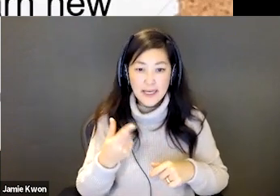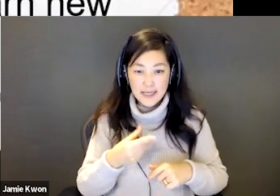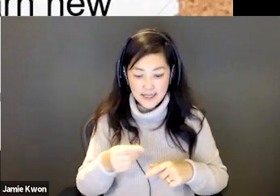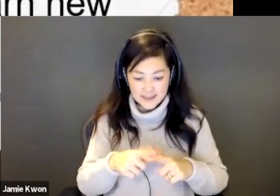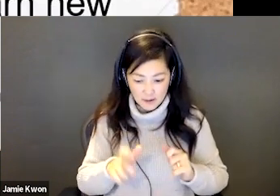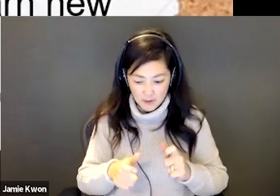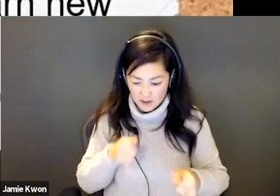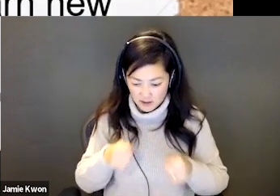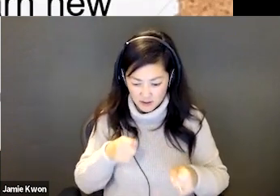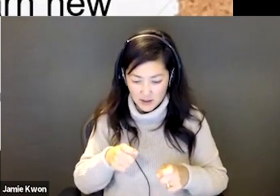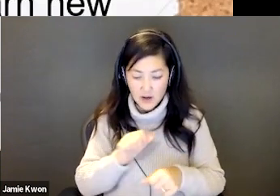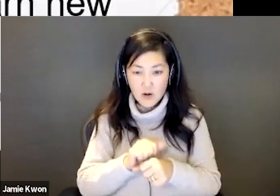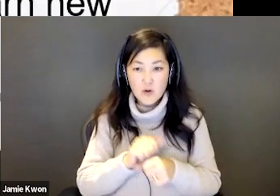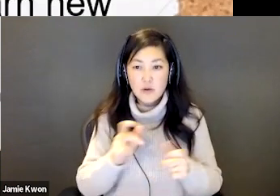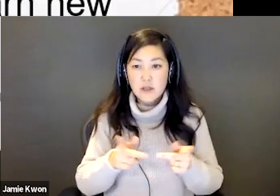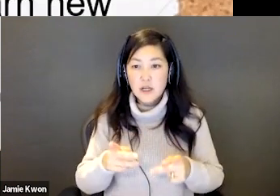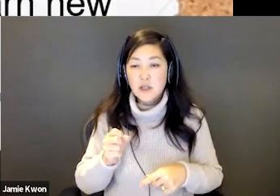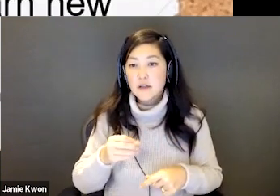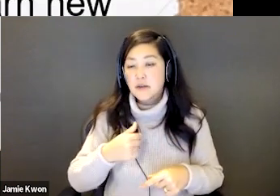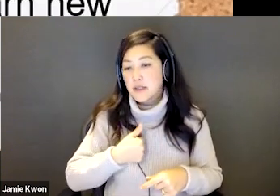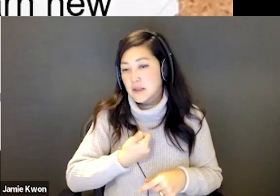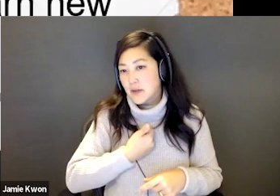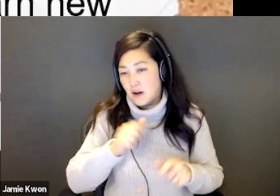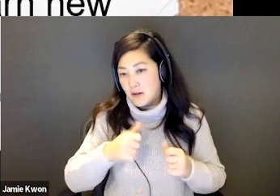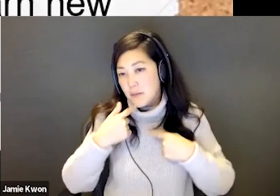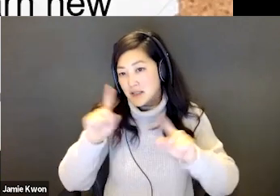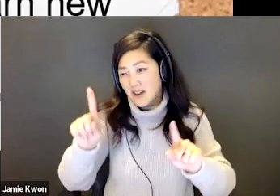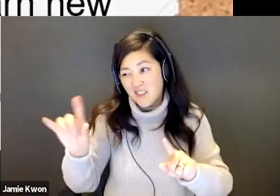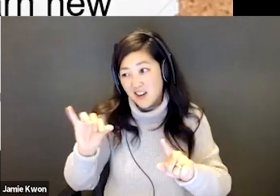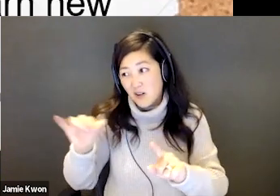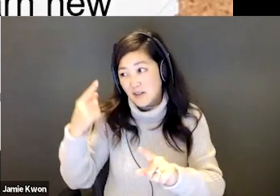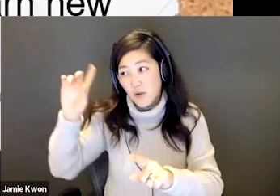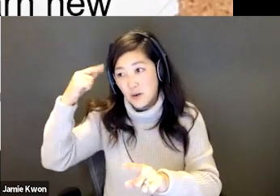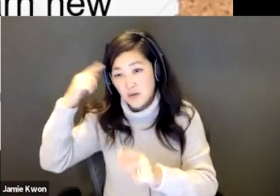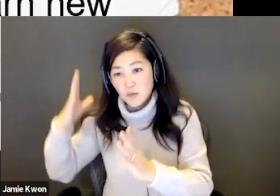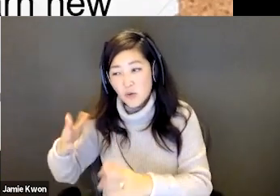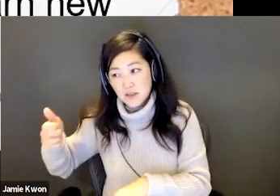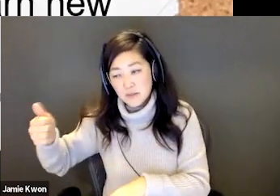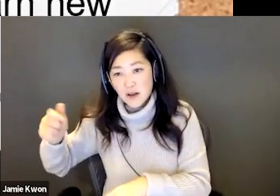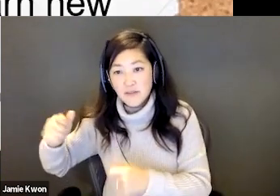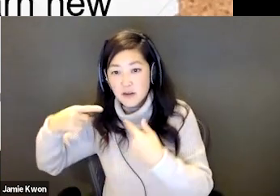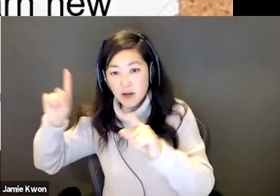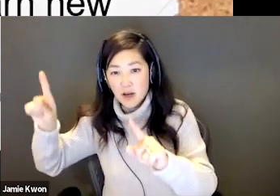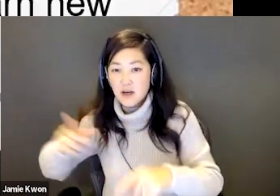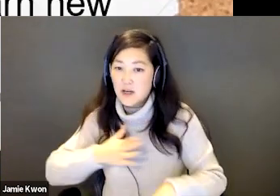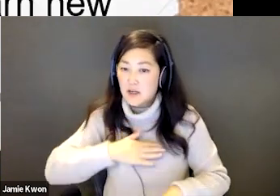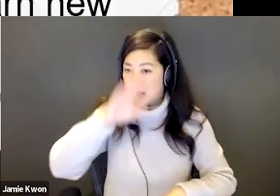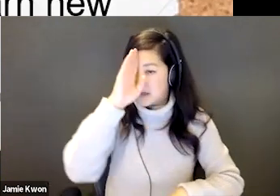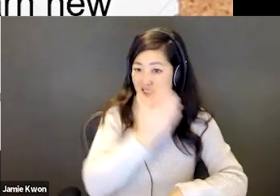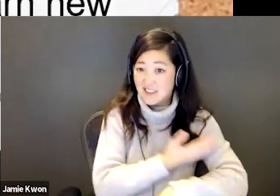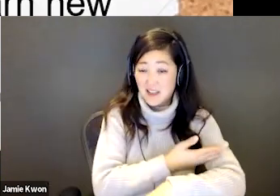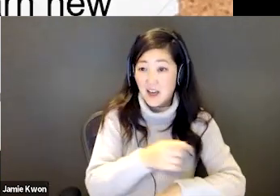the workplace for my success. My son was grown by the time of my first